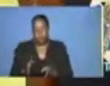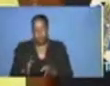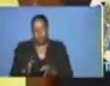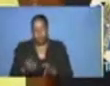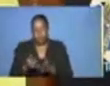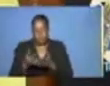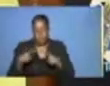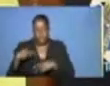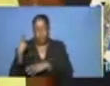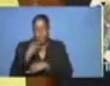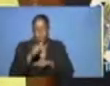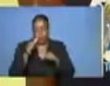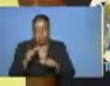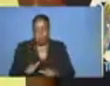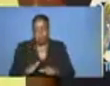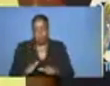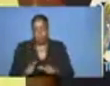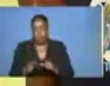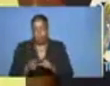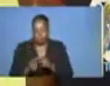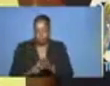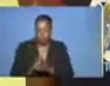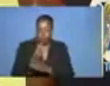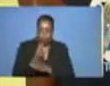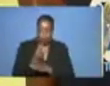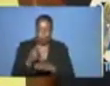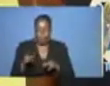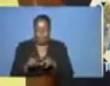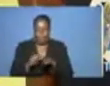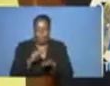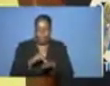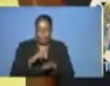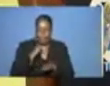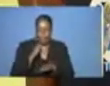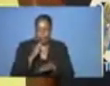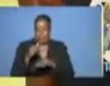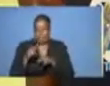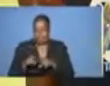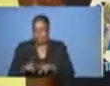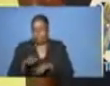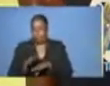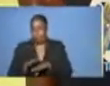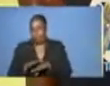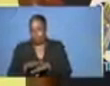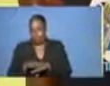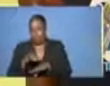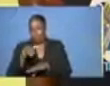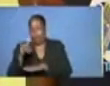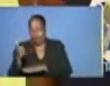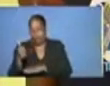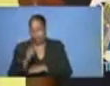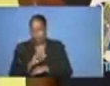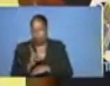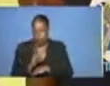will allow us the ability to be able to grow as a nation and be able to not be so heavily dependent upon others